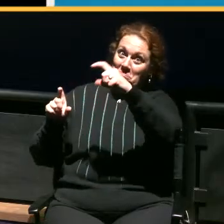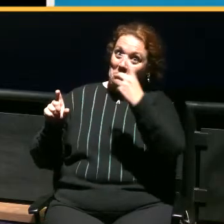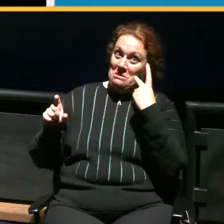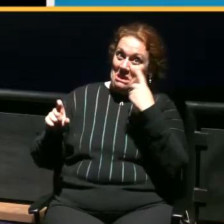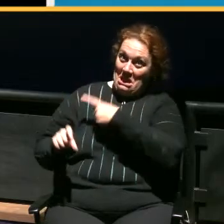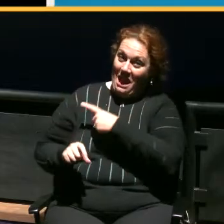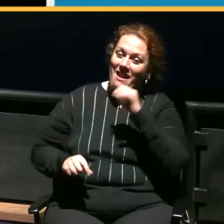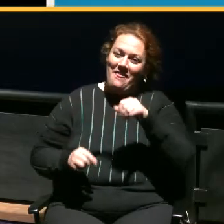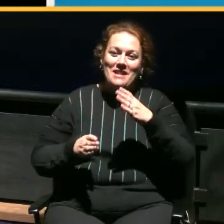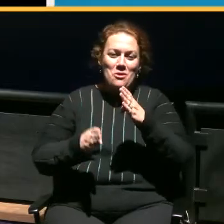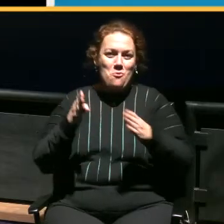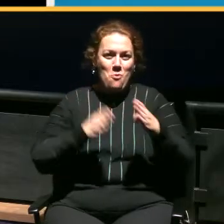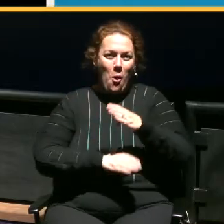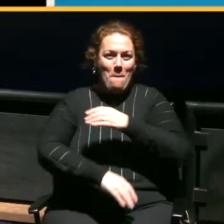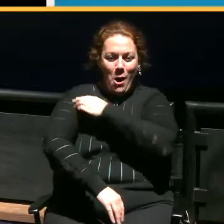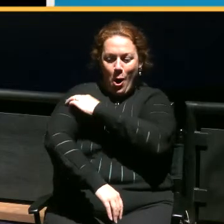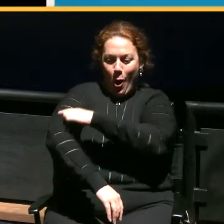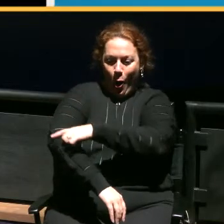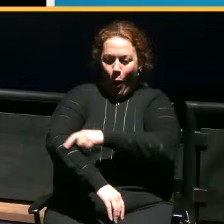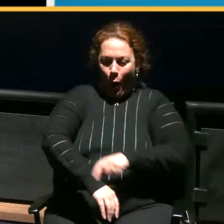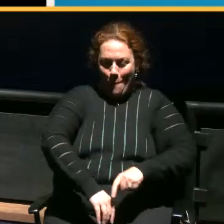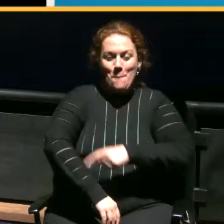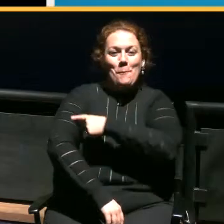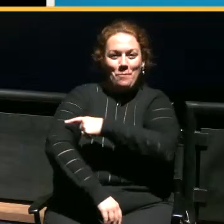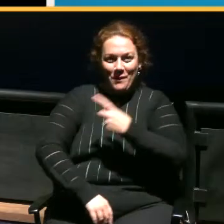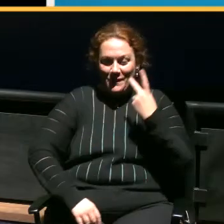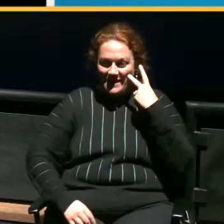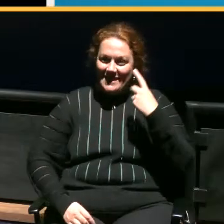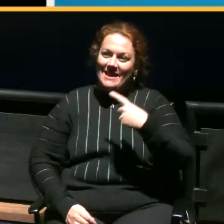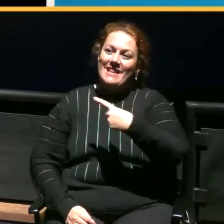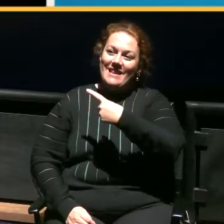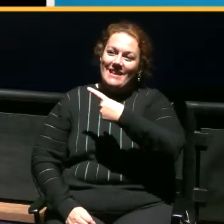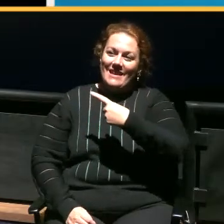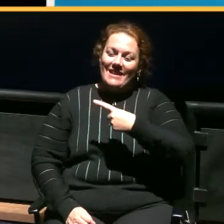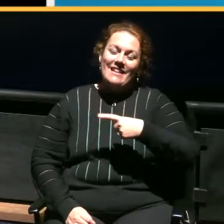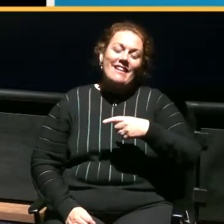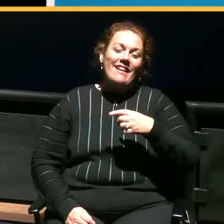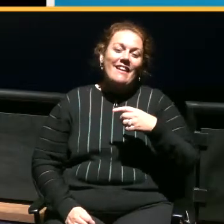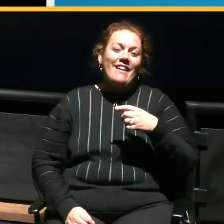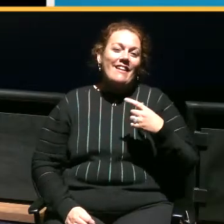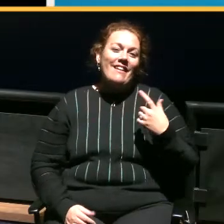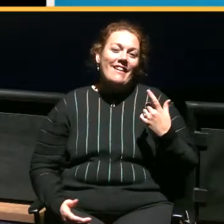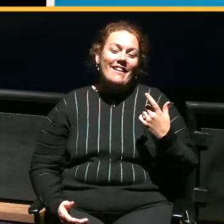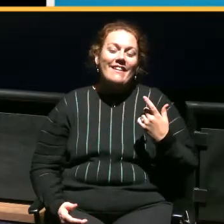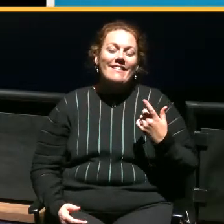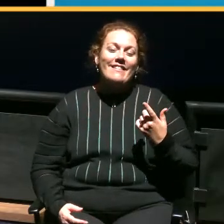that's a robot arm, you know, the regular remote manipulator system there, and then we have the